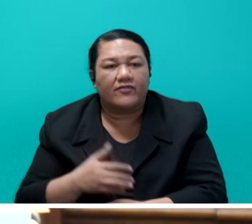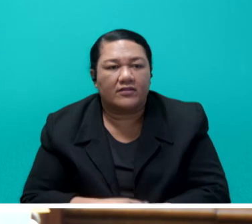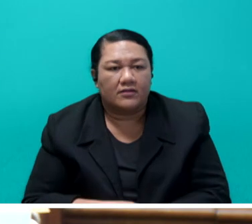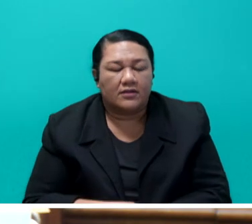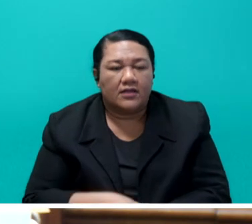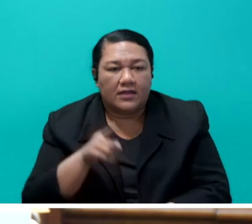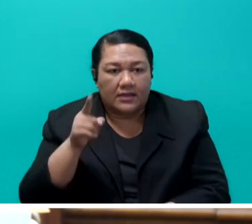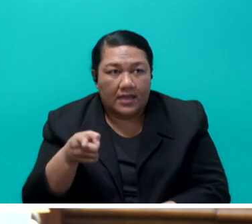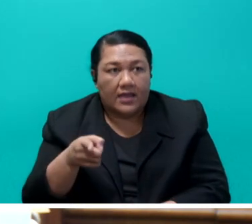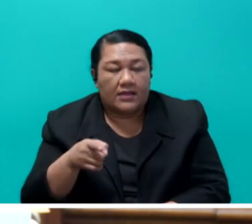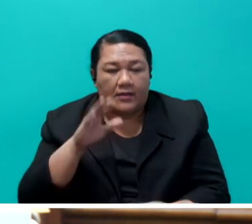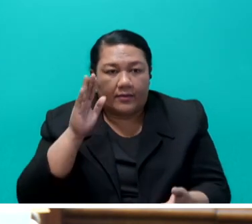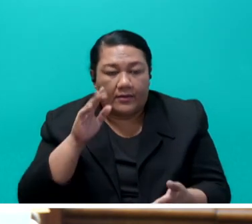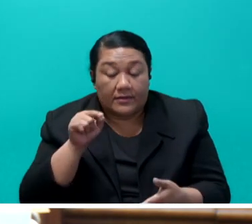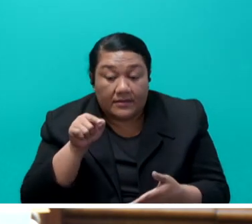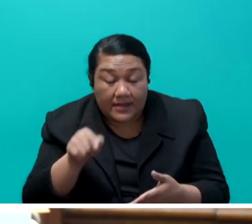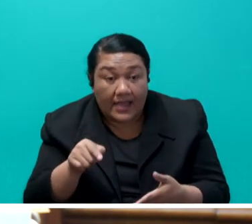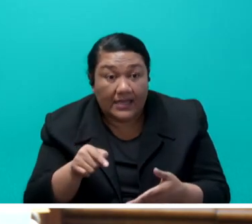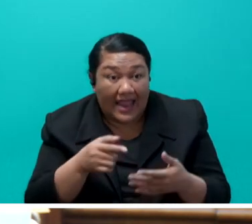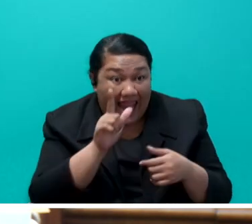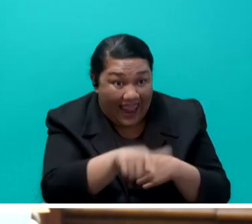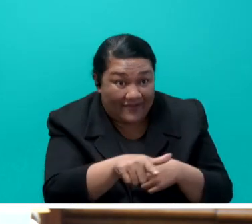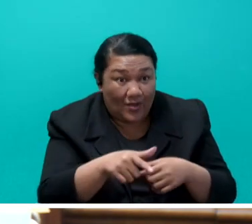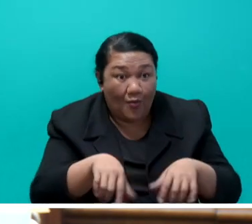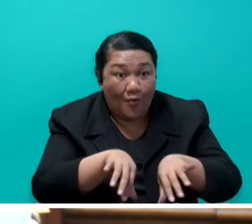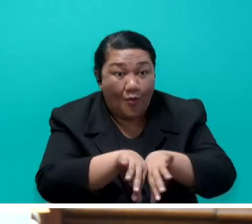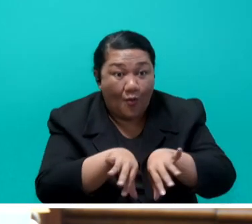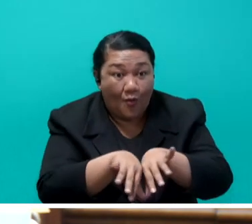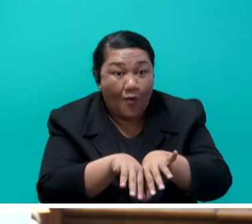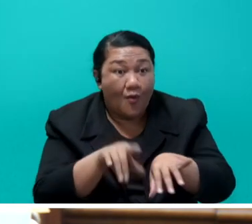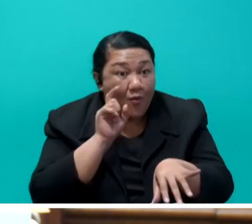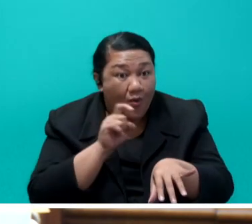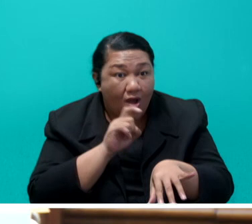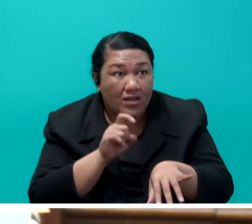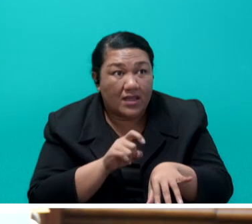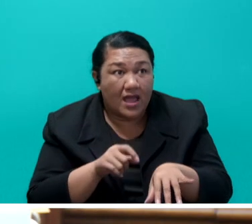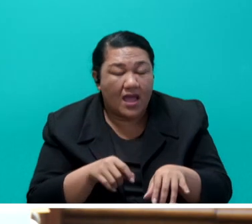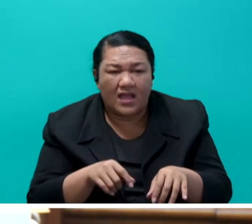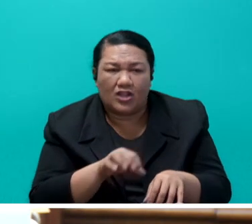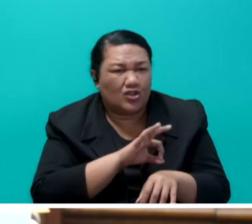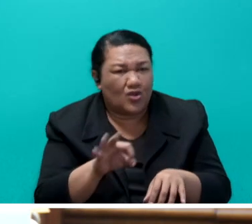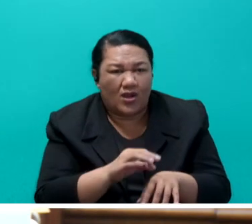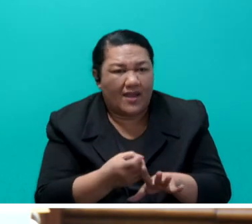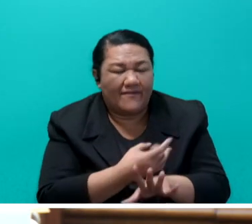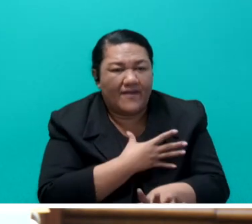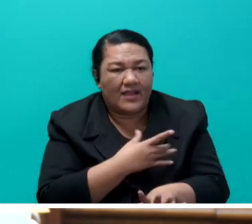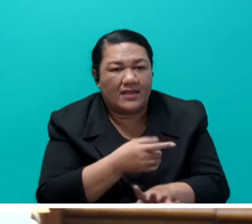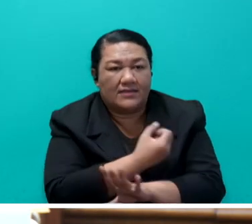mitigated the potential for the wastewater to harm marine life and ecosystems.